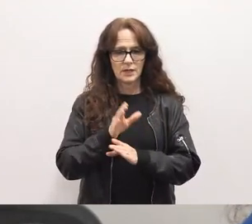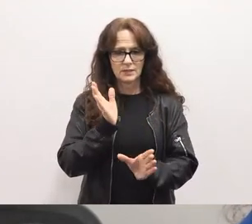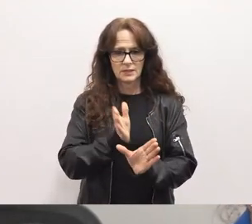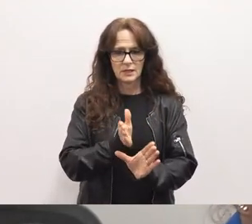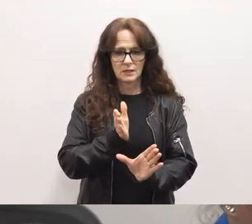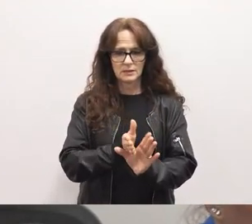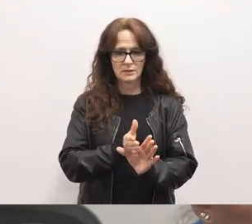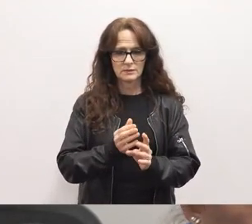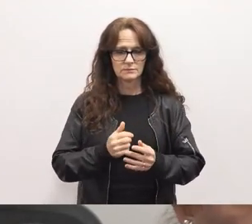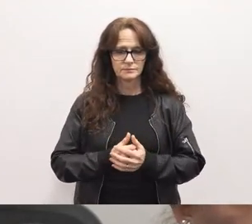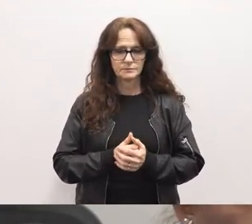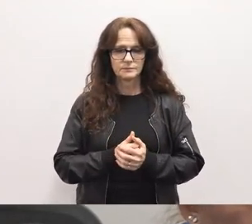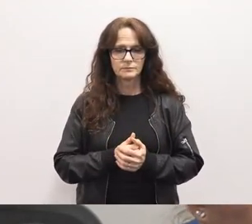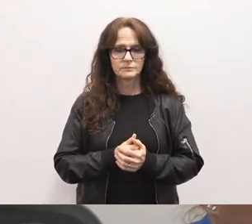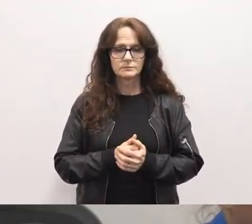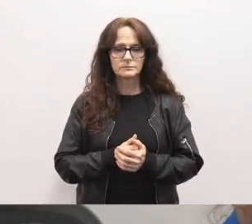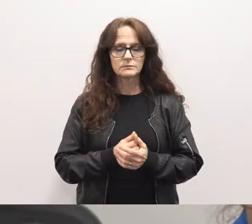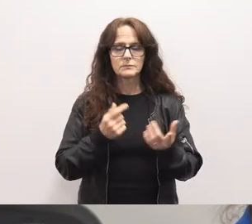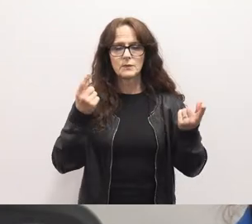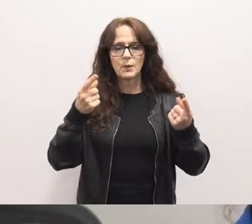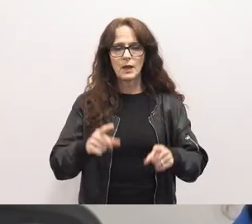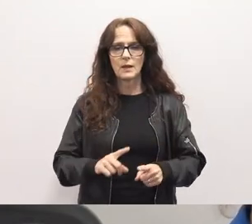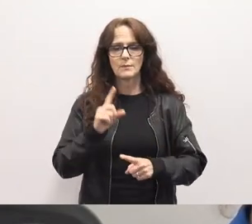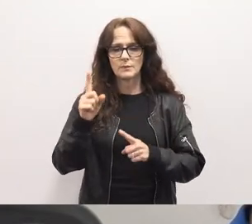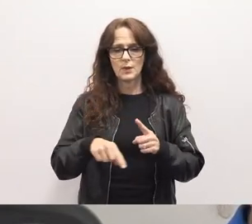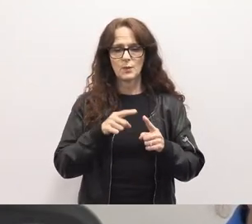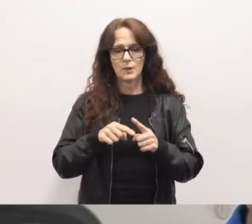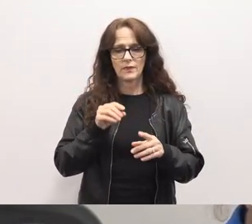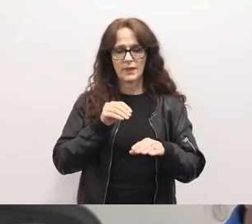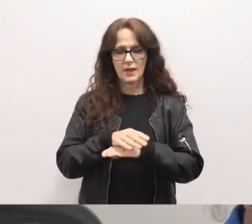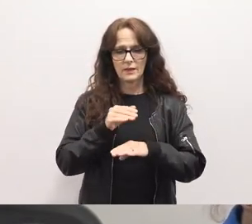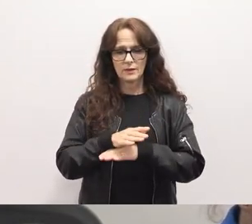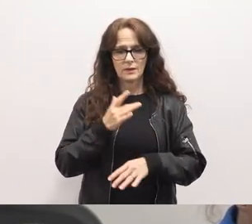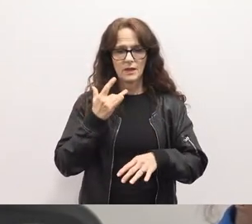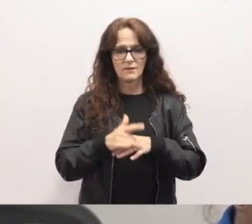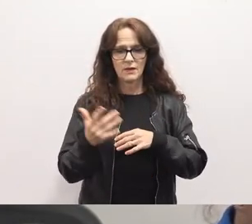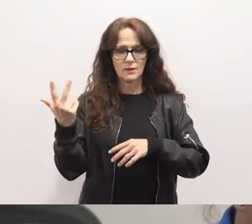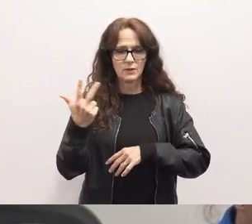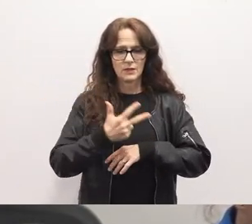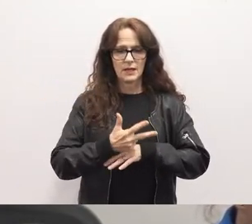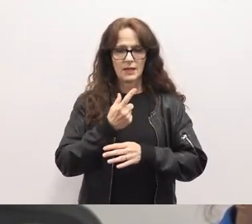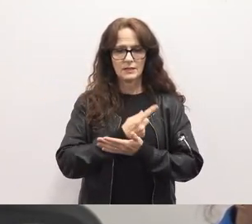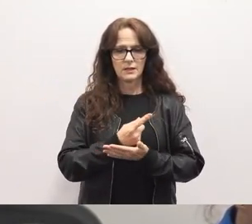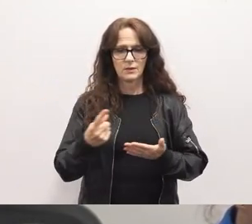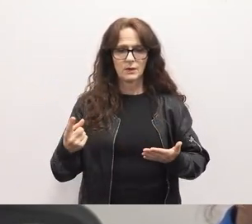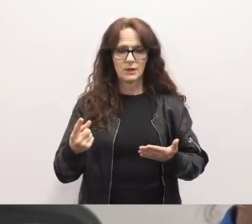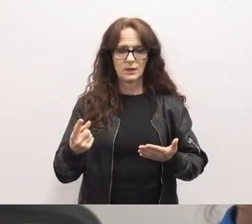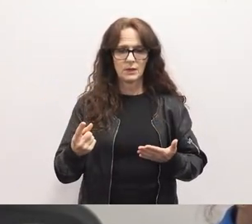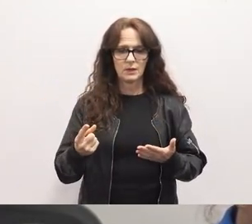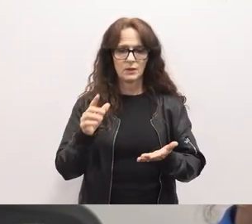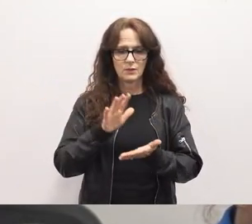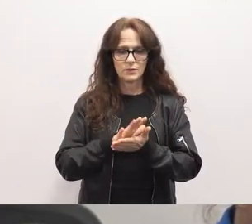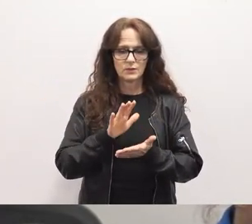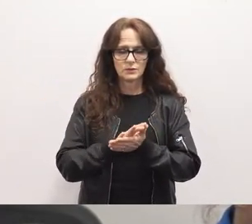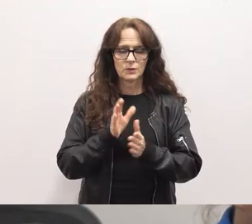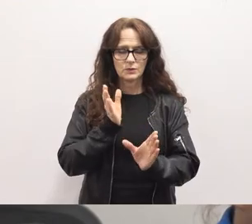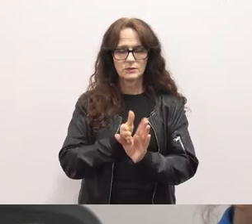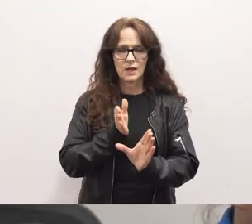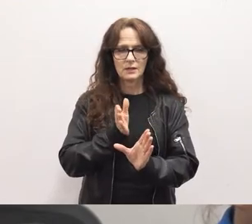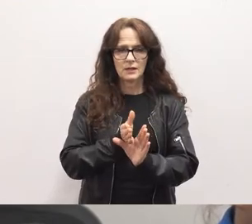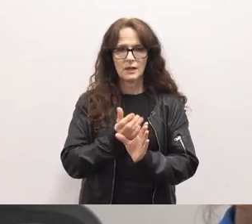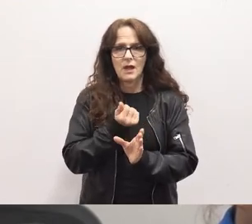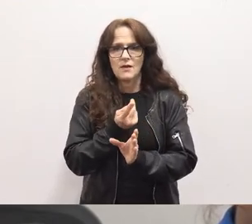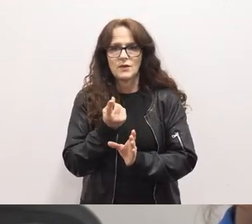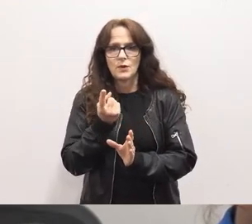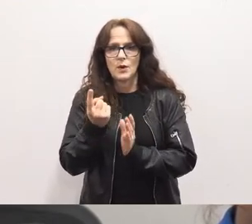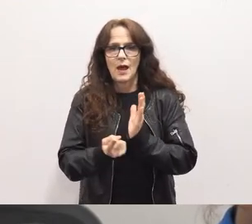psychologists. What happens when that counselor is only available 3 days per week? Or the school psychologist a few hours